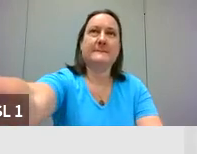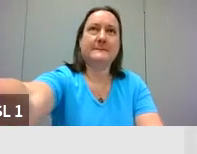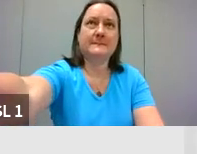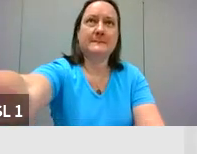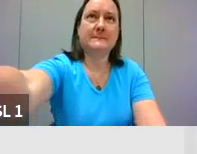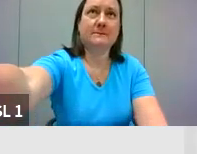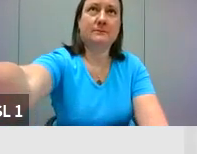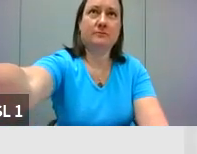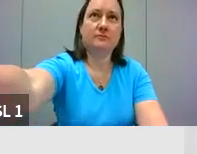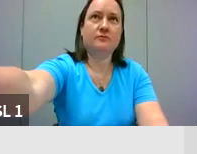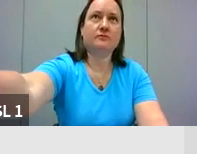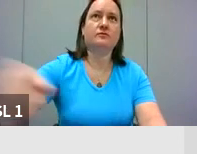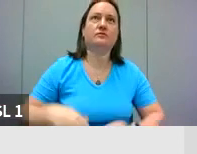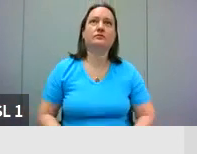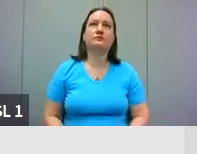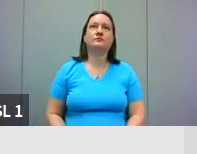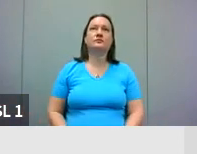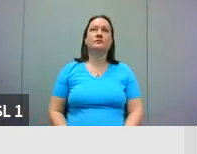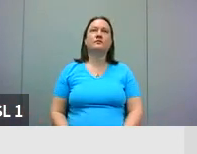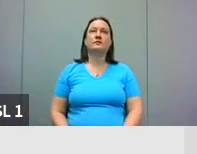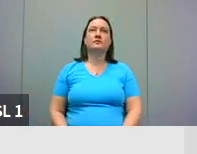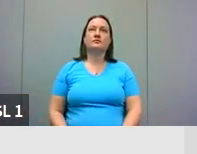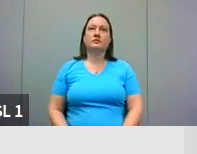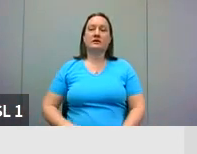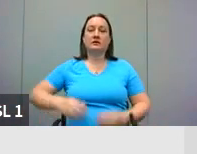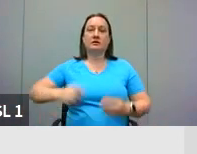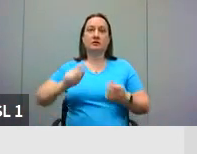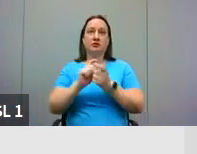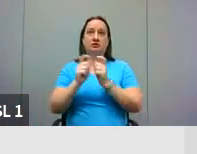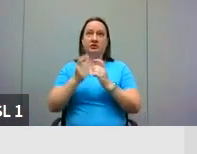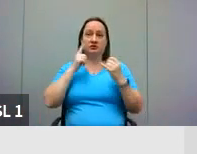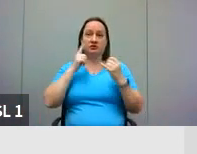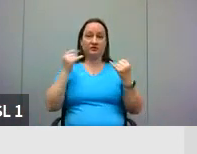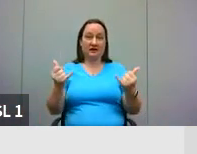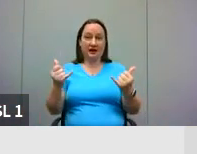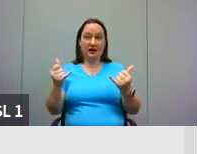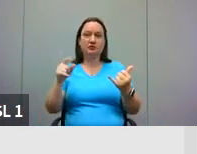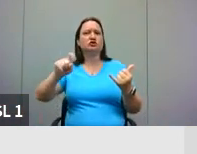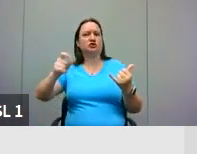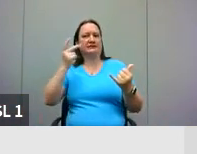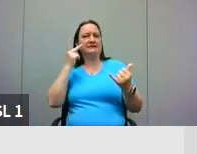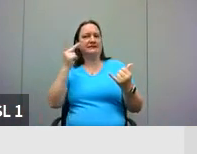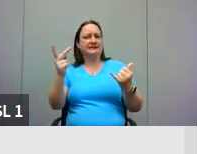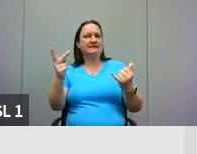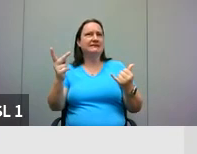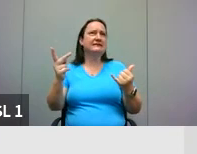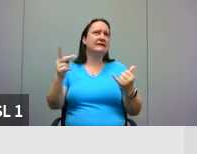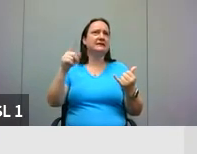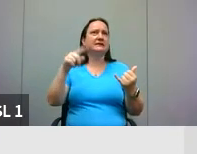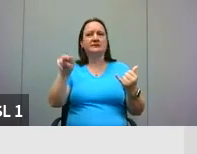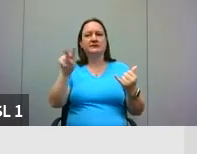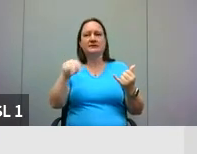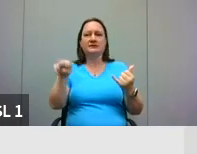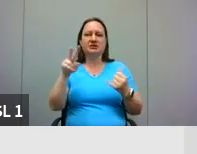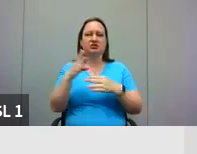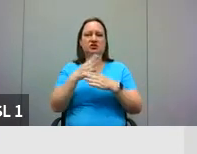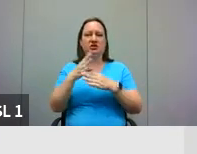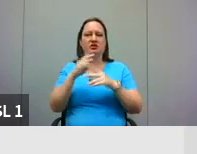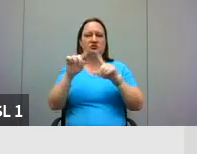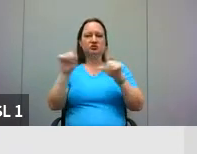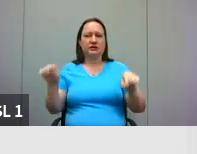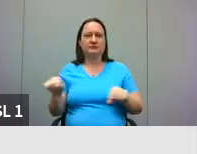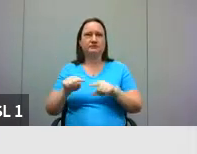So in the changes that are now, you should see, you have the art, they look different, mostly because